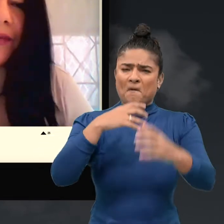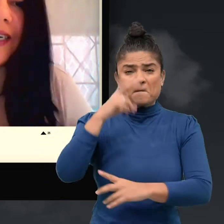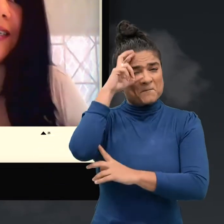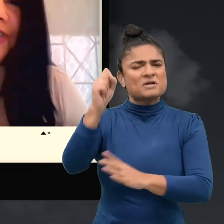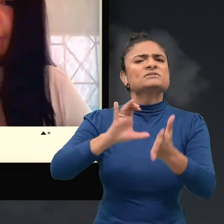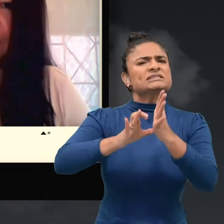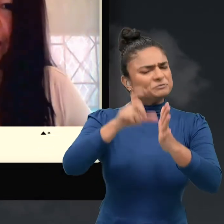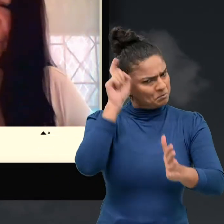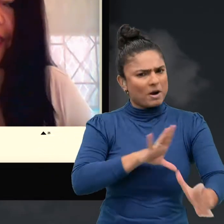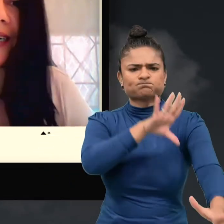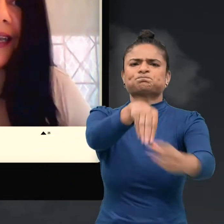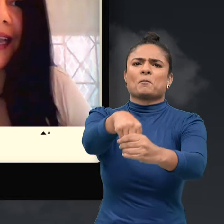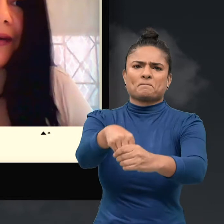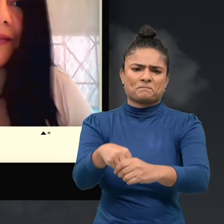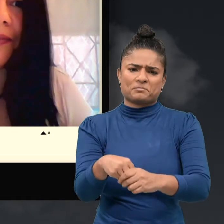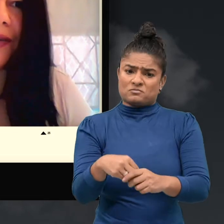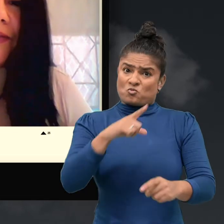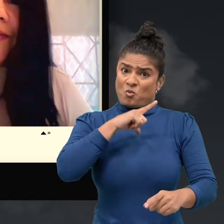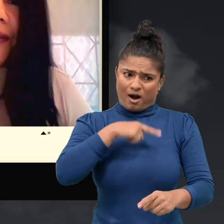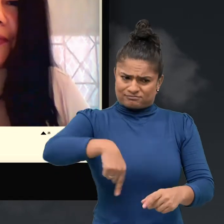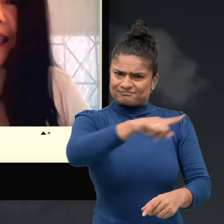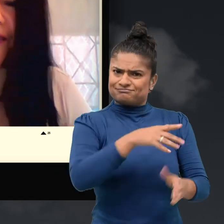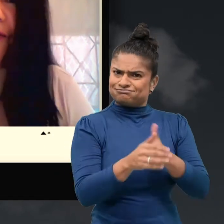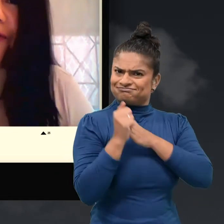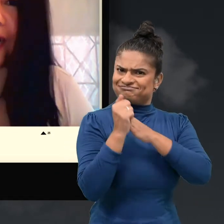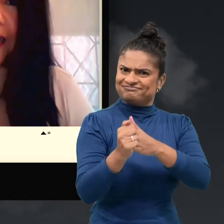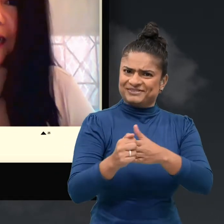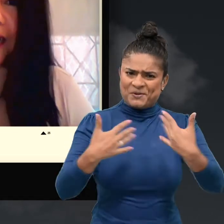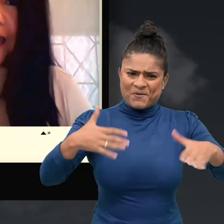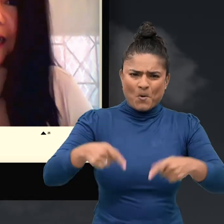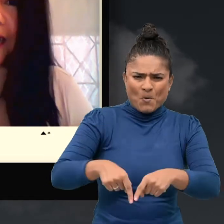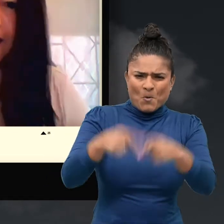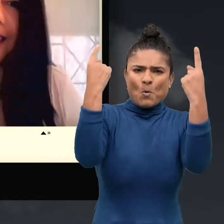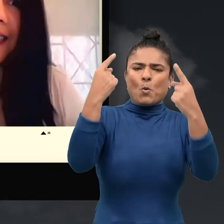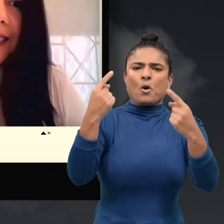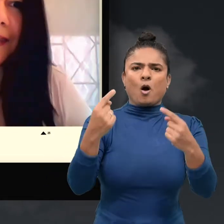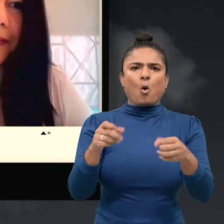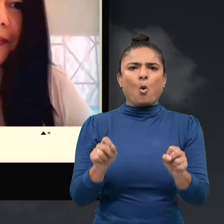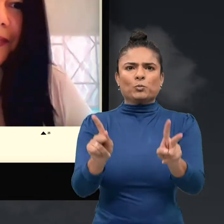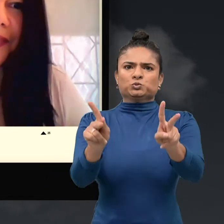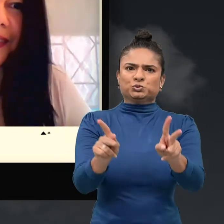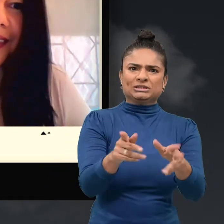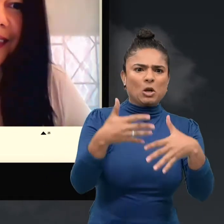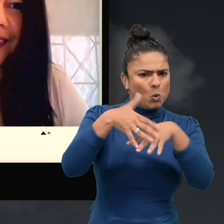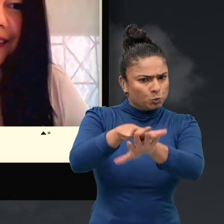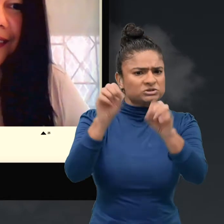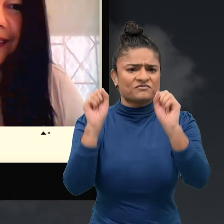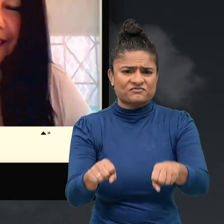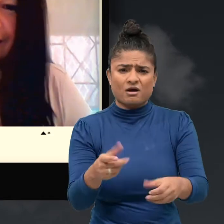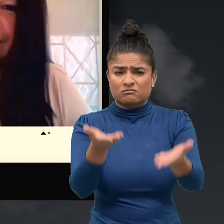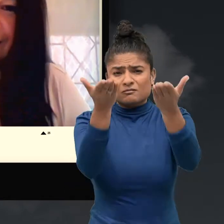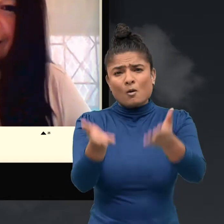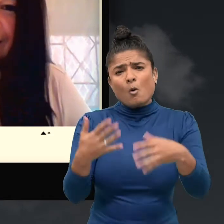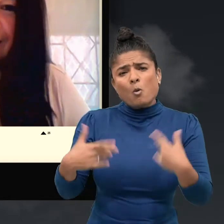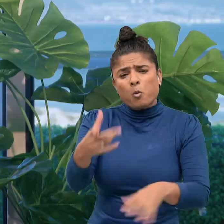think disability should really be a part and be at the forefront of the change and inclusiveness. Well,